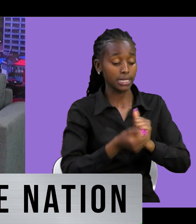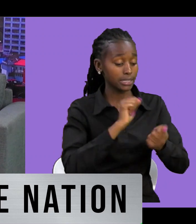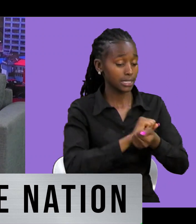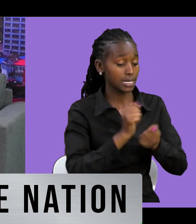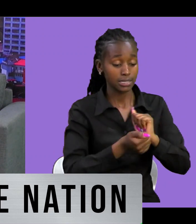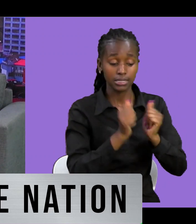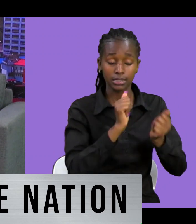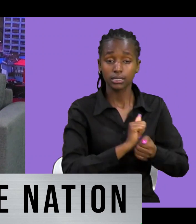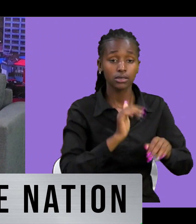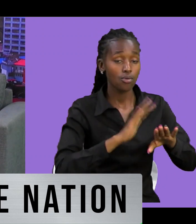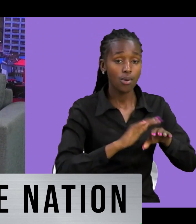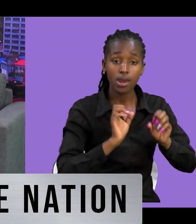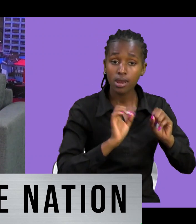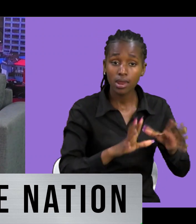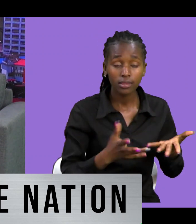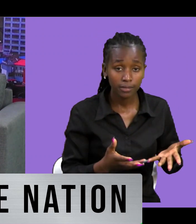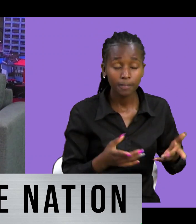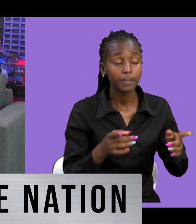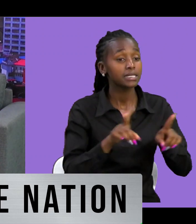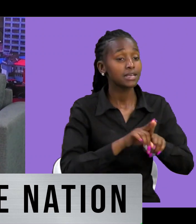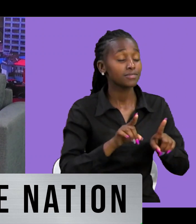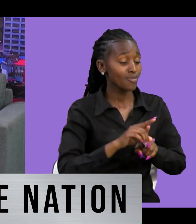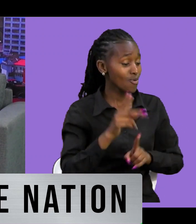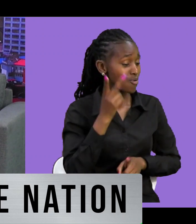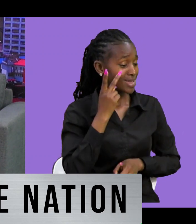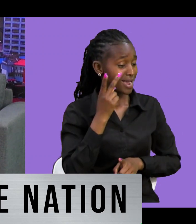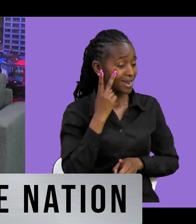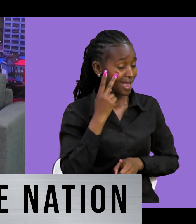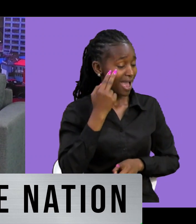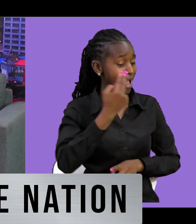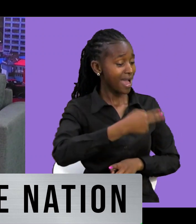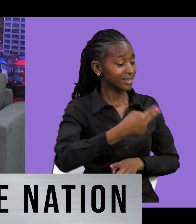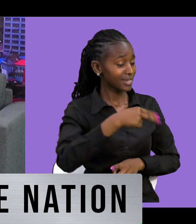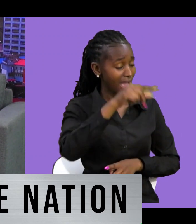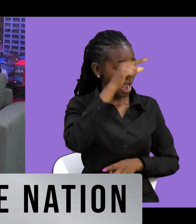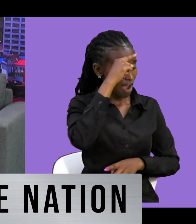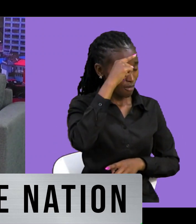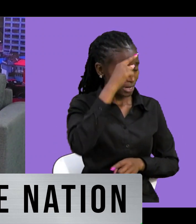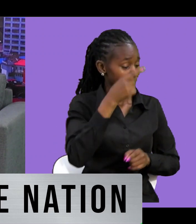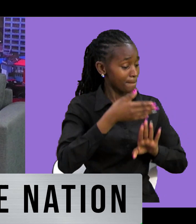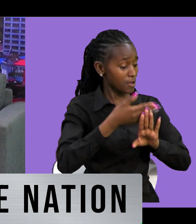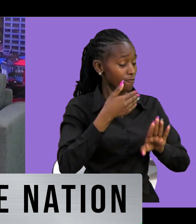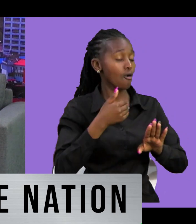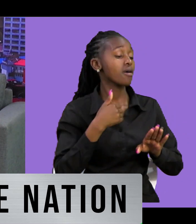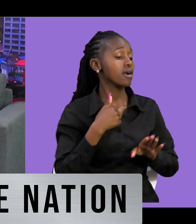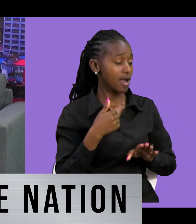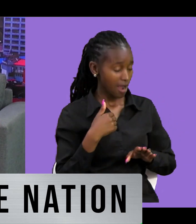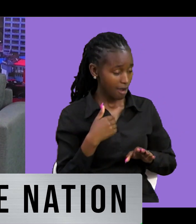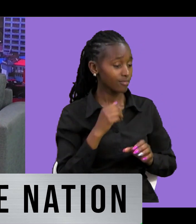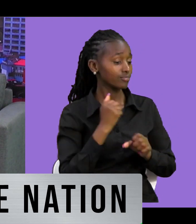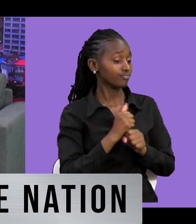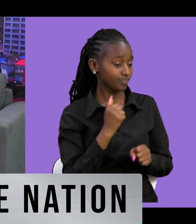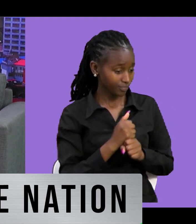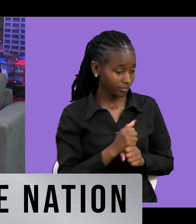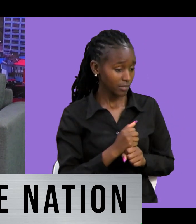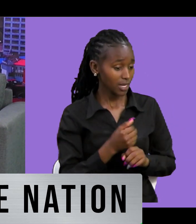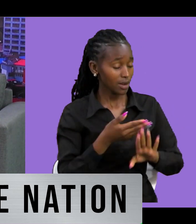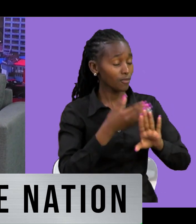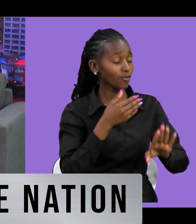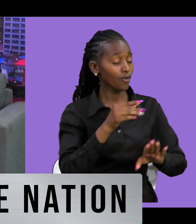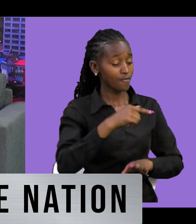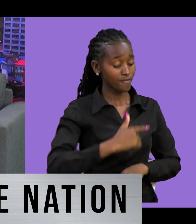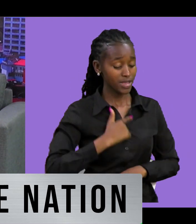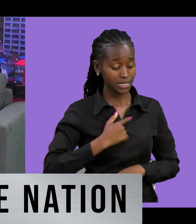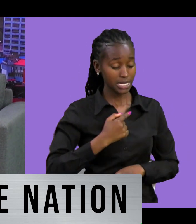this, like the Hustler government, they came in with a manifesto. Very strong Yeah, I had a guest who was wondering